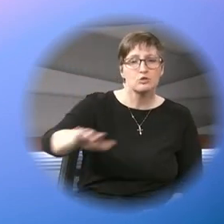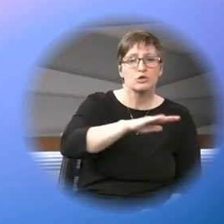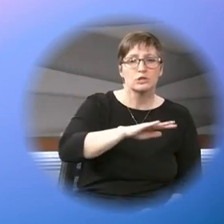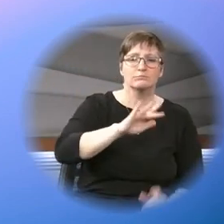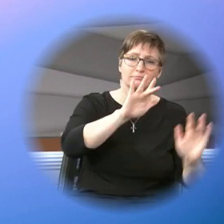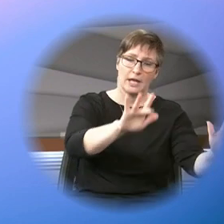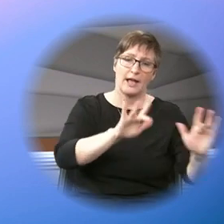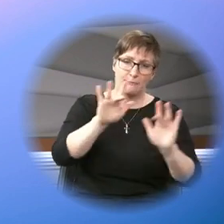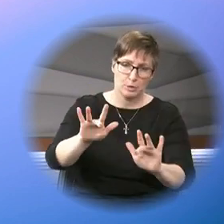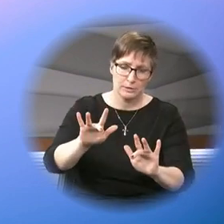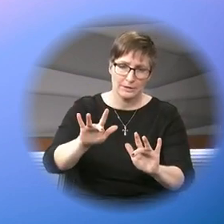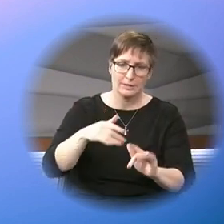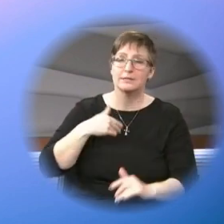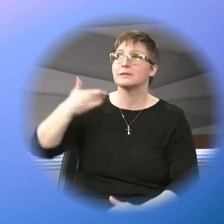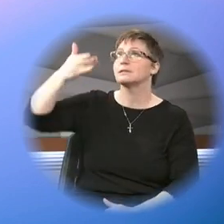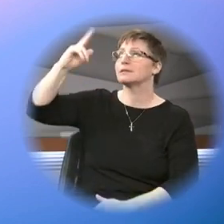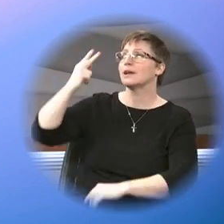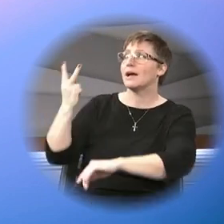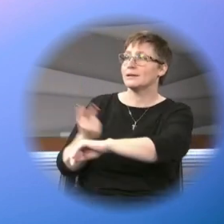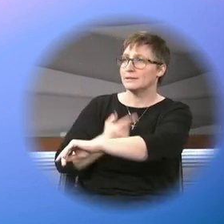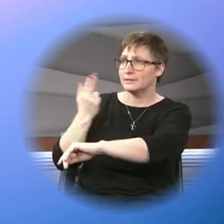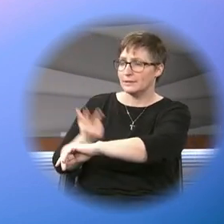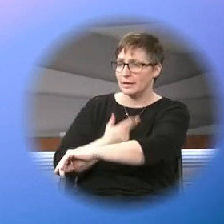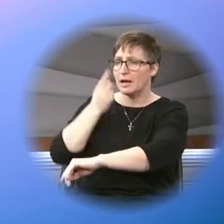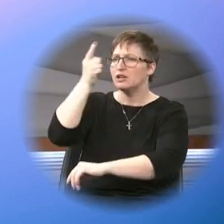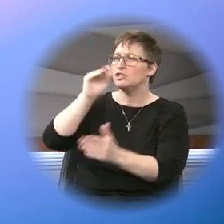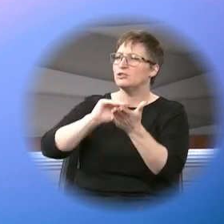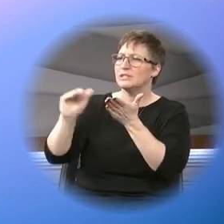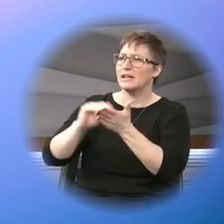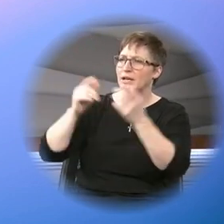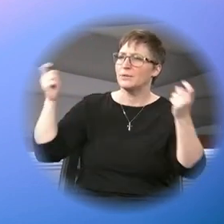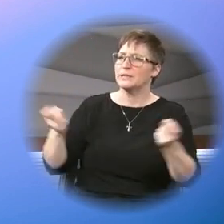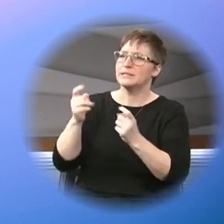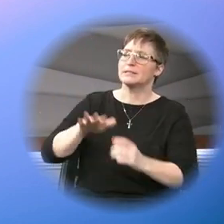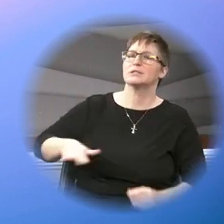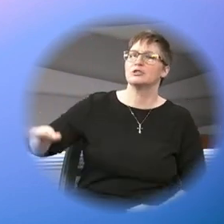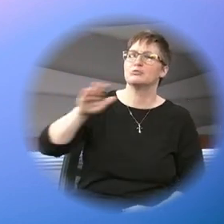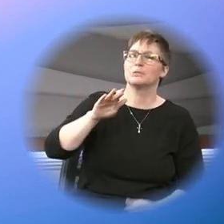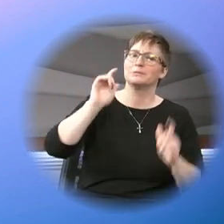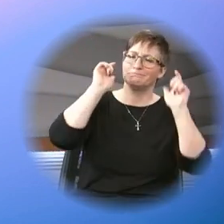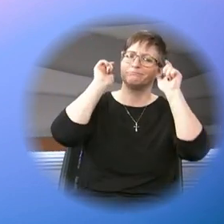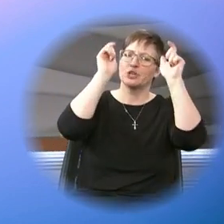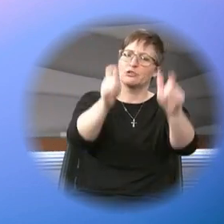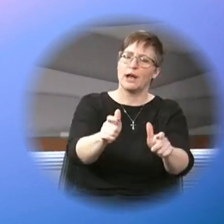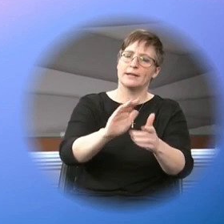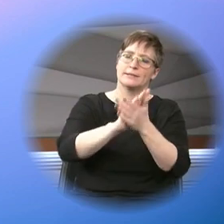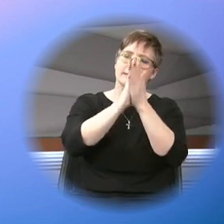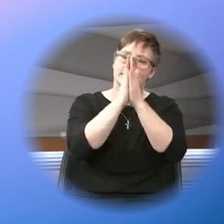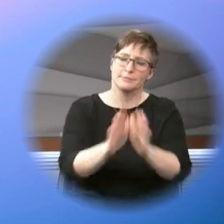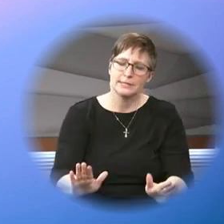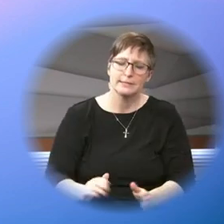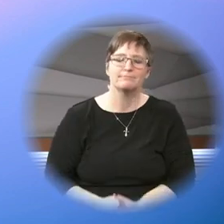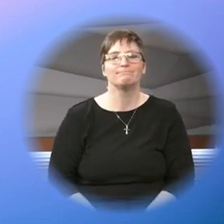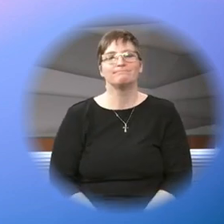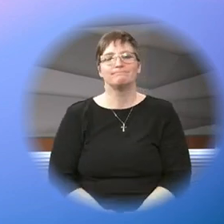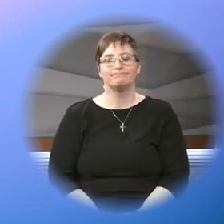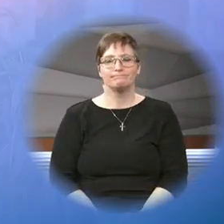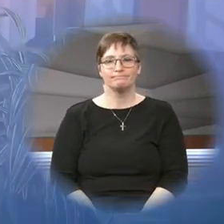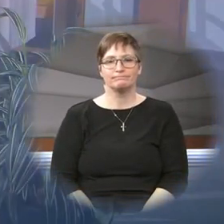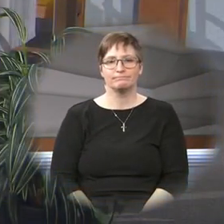the sins of the world. Have mercy on us. Lamb of God, you take away the sins of the world. Grant us